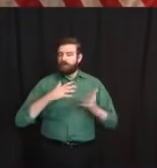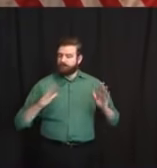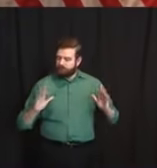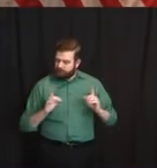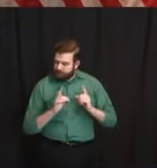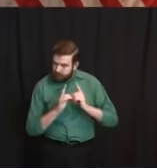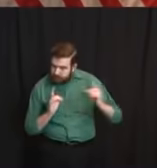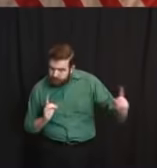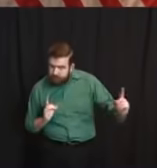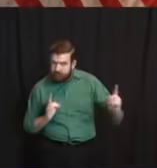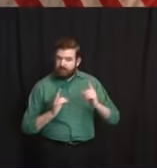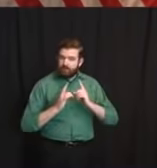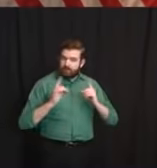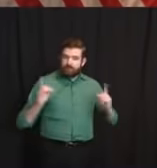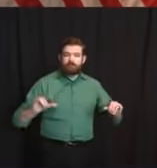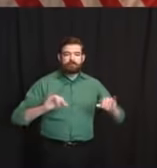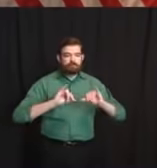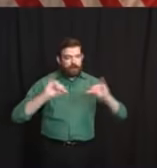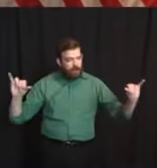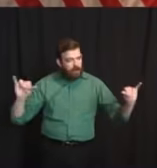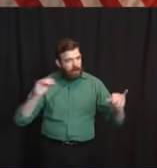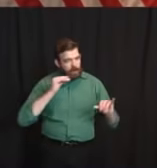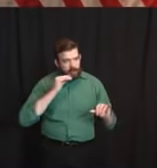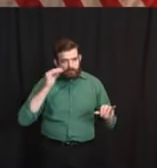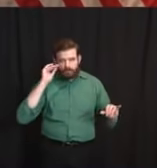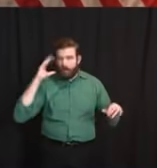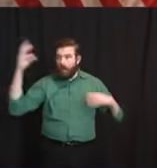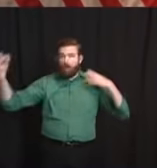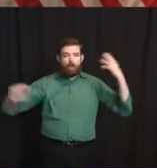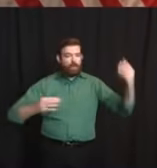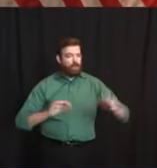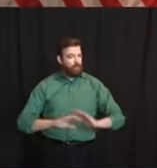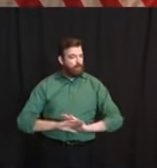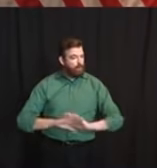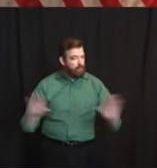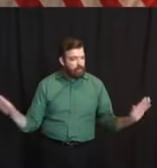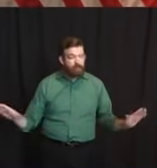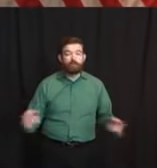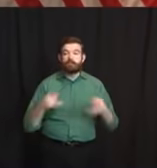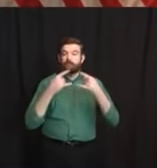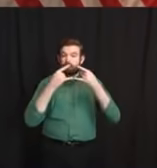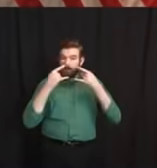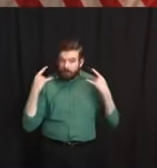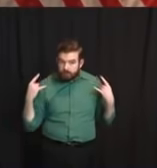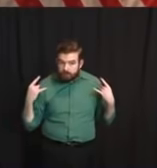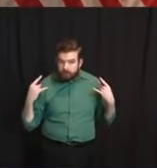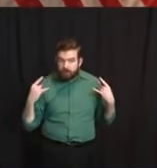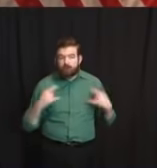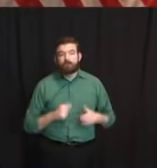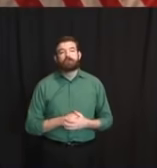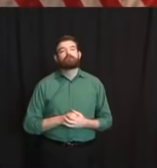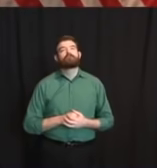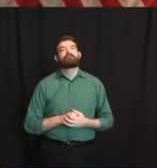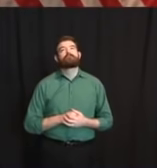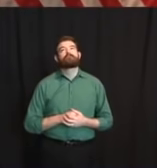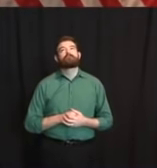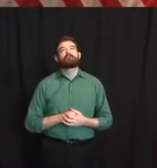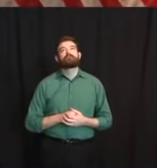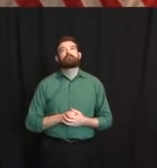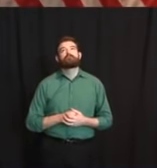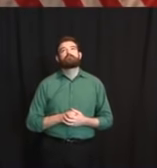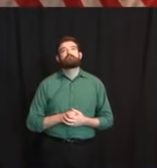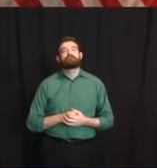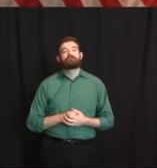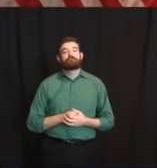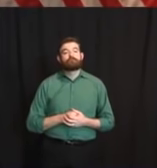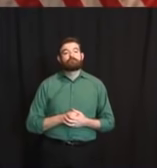there is still the watchword. Having a face protection, particularly when you're in close proximity. Those are